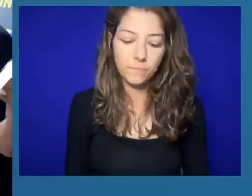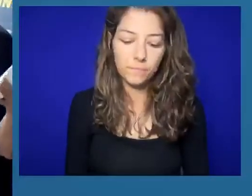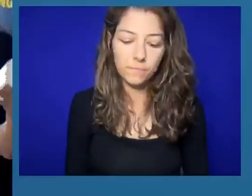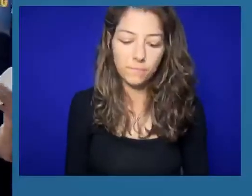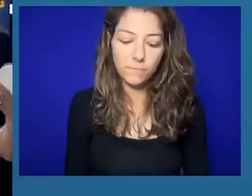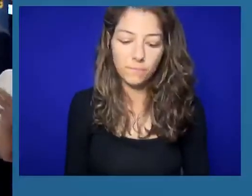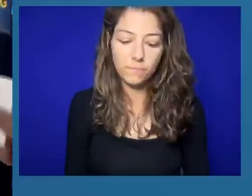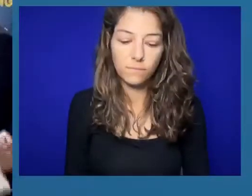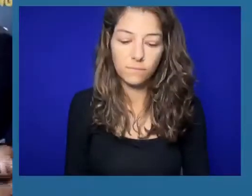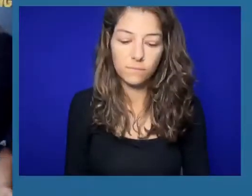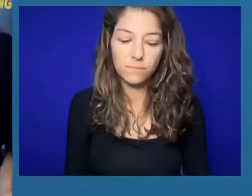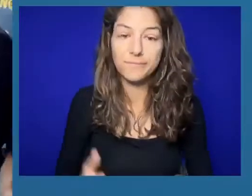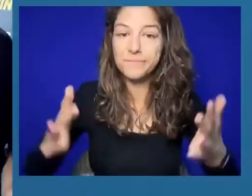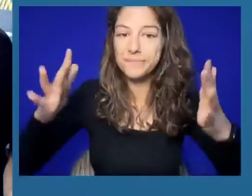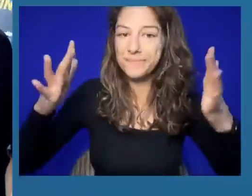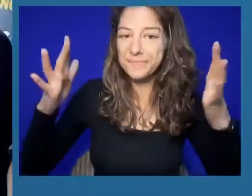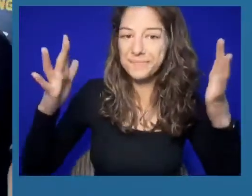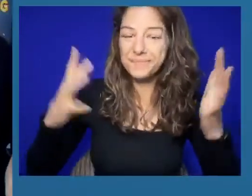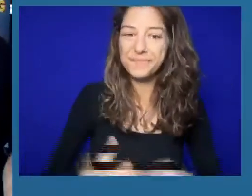Se puede!